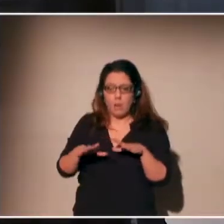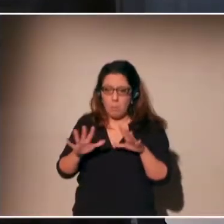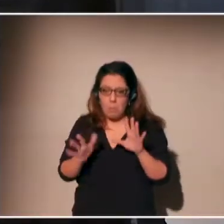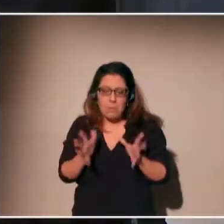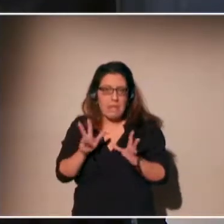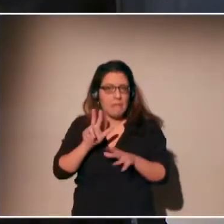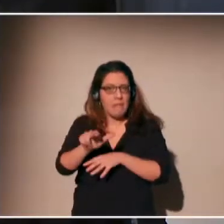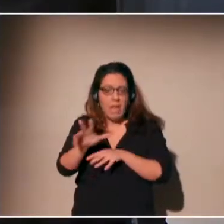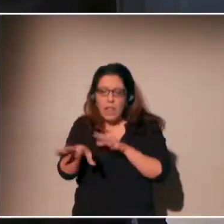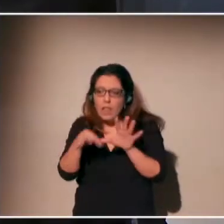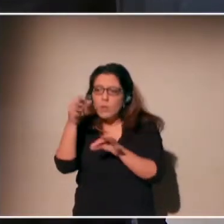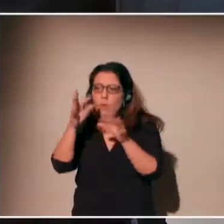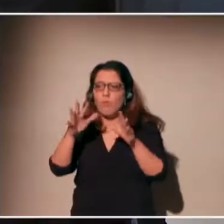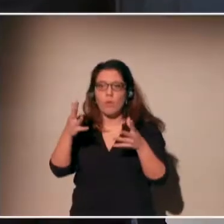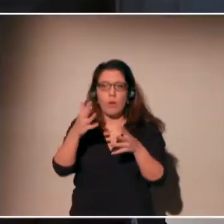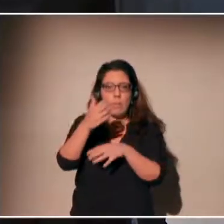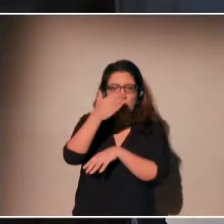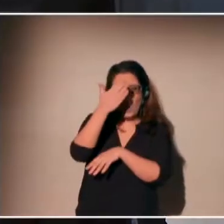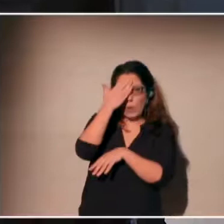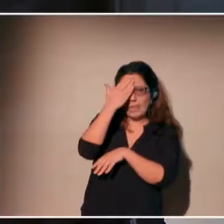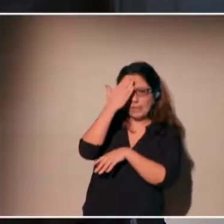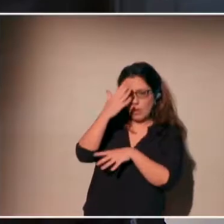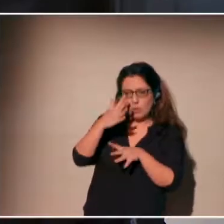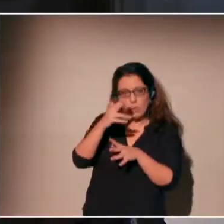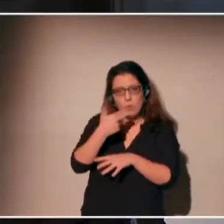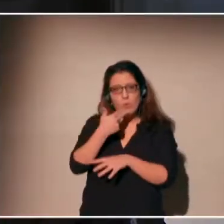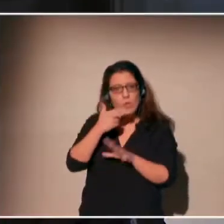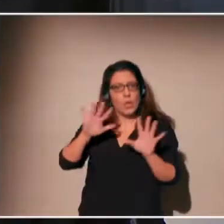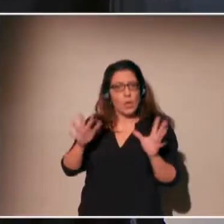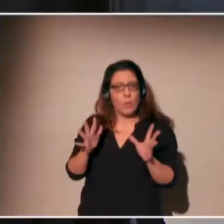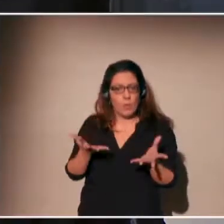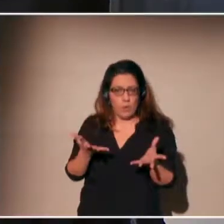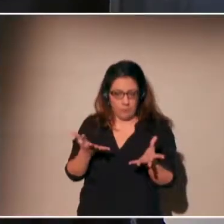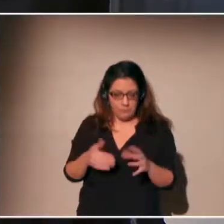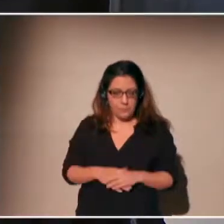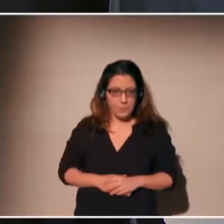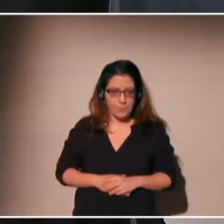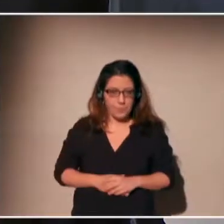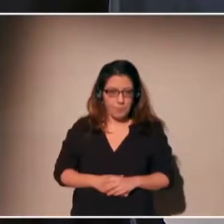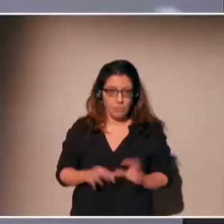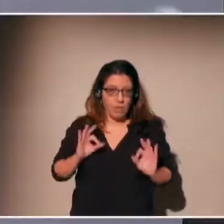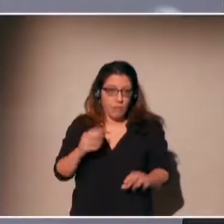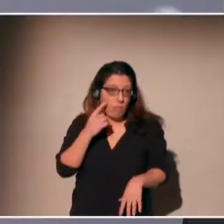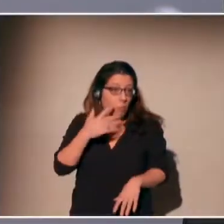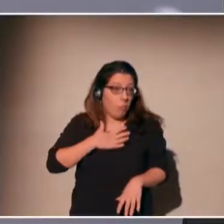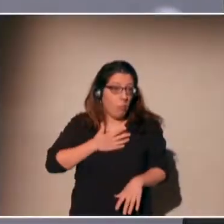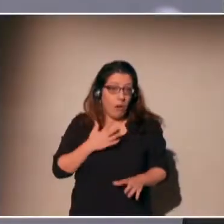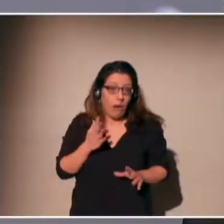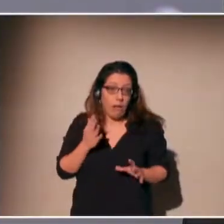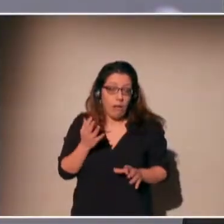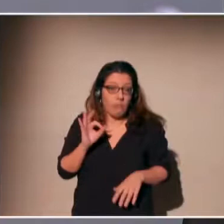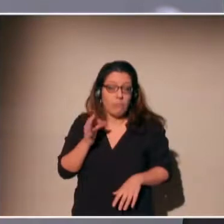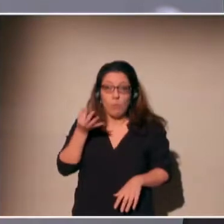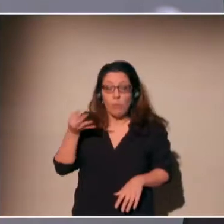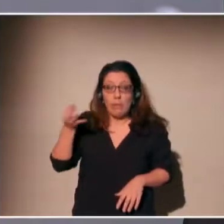day a specific application will emerge from fundamental research. So